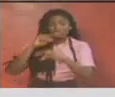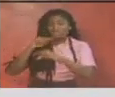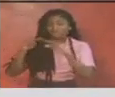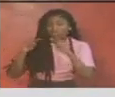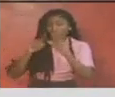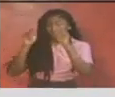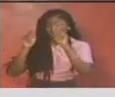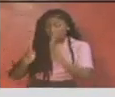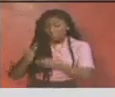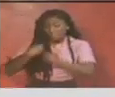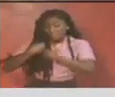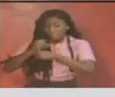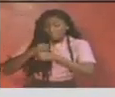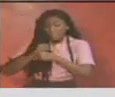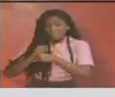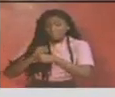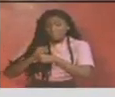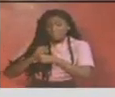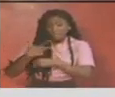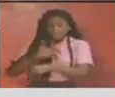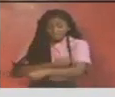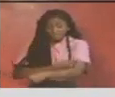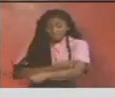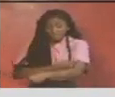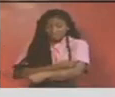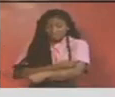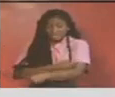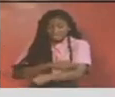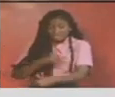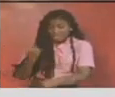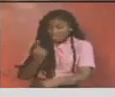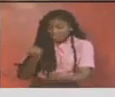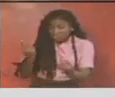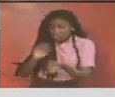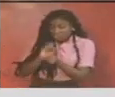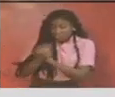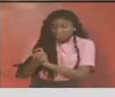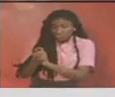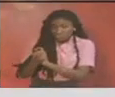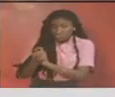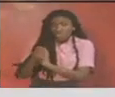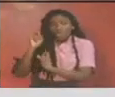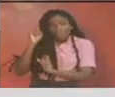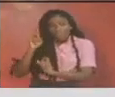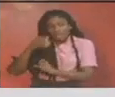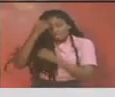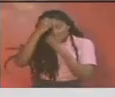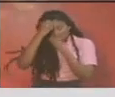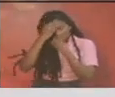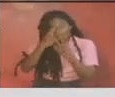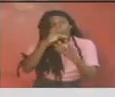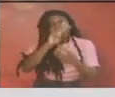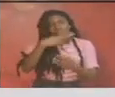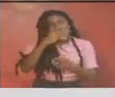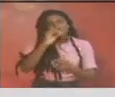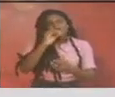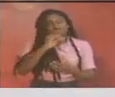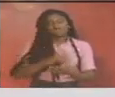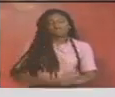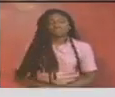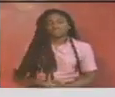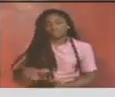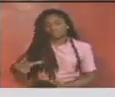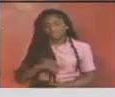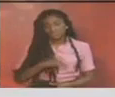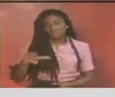from local use that changes that benefit-risk balance, that informs the decisions on how the public needs to be